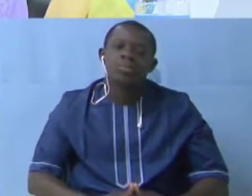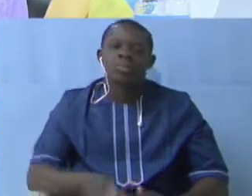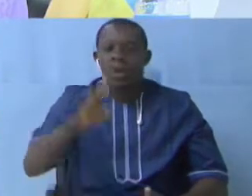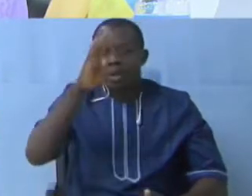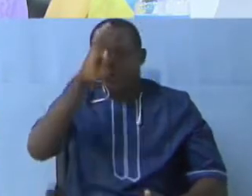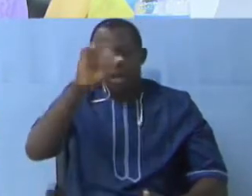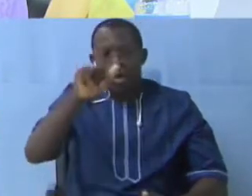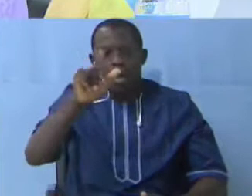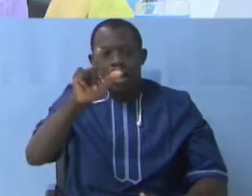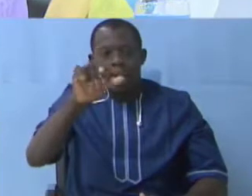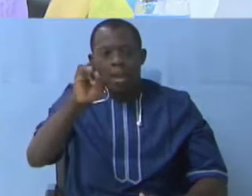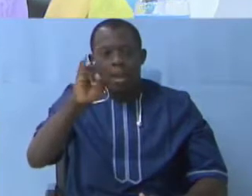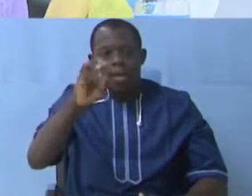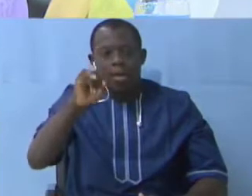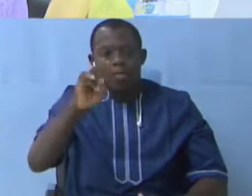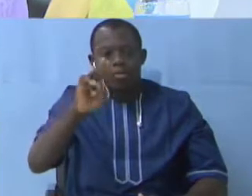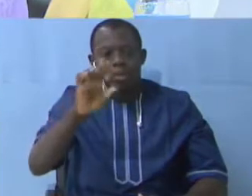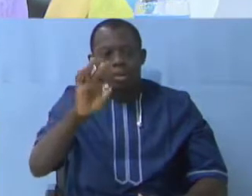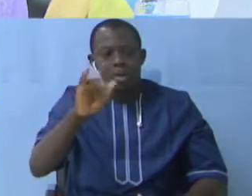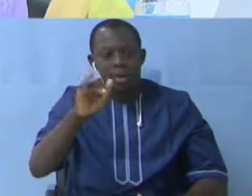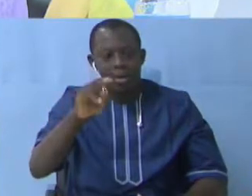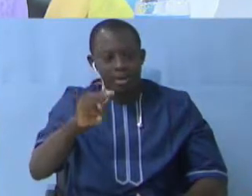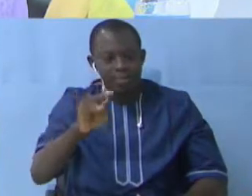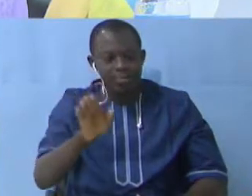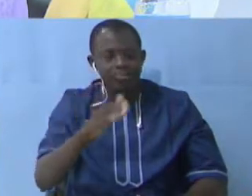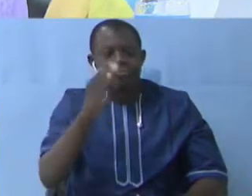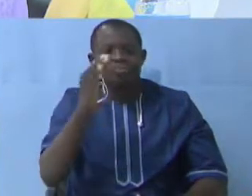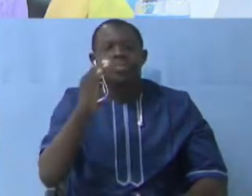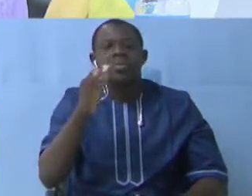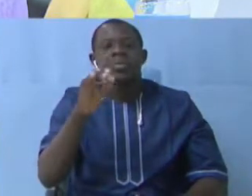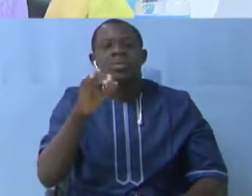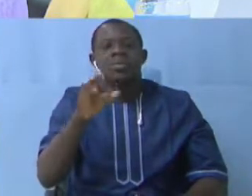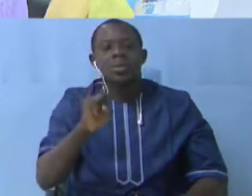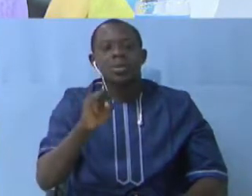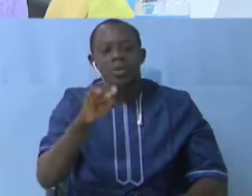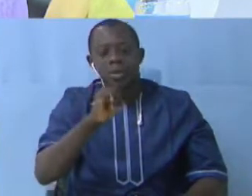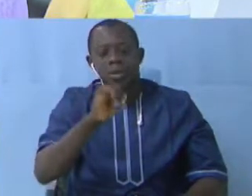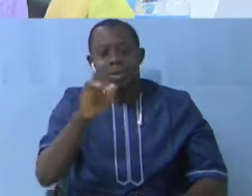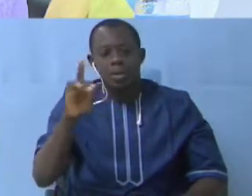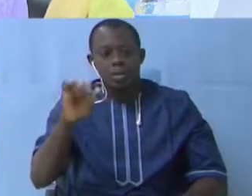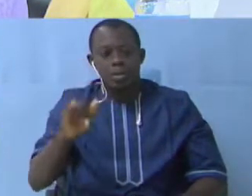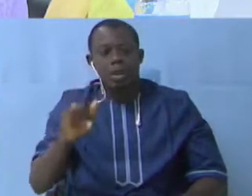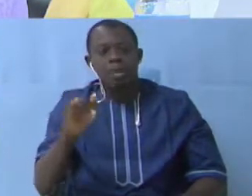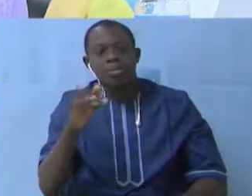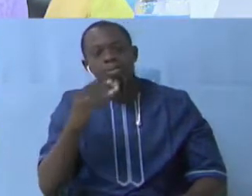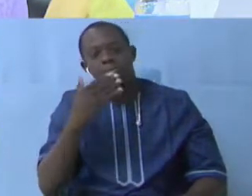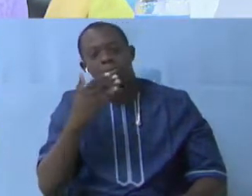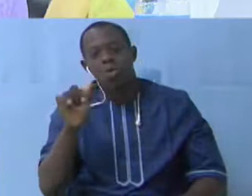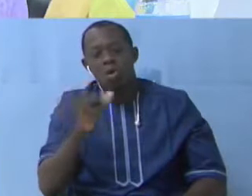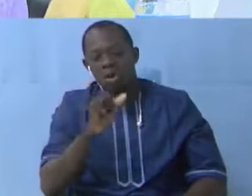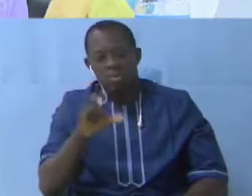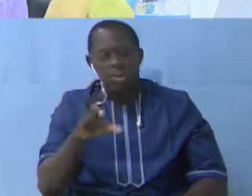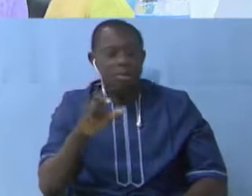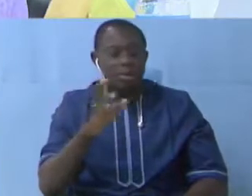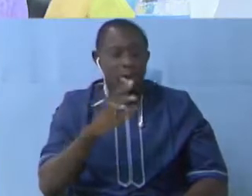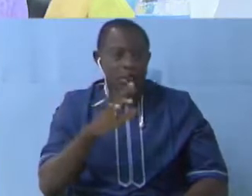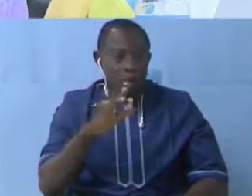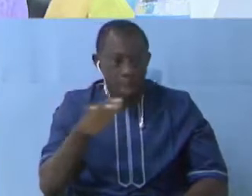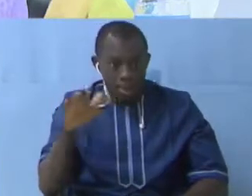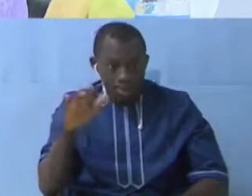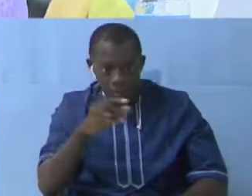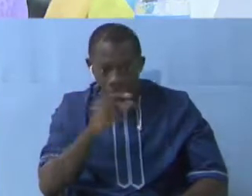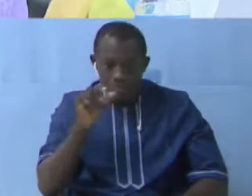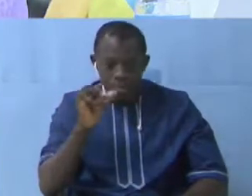Aliou Tine. Sidi Gassama. Fadel and all the Yanamar group, Fumalad. Fadel ak Gamayar group ak